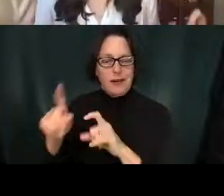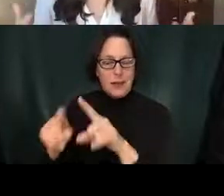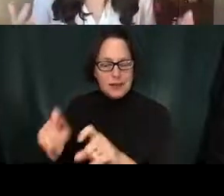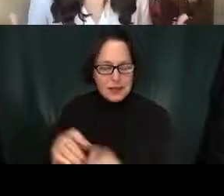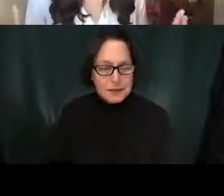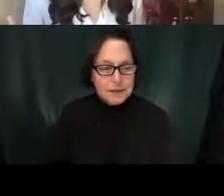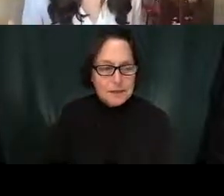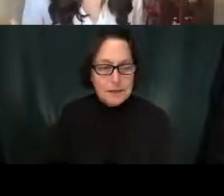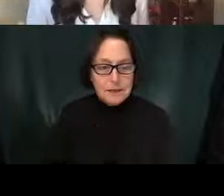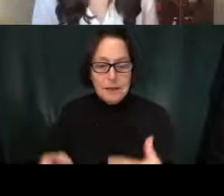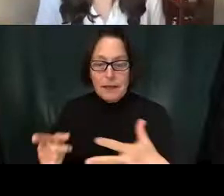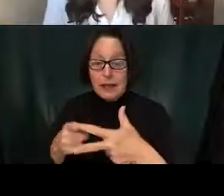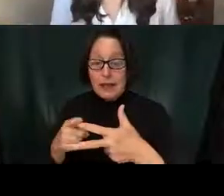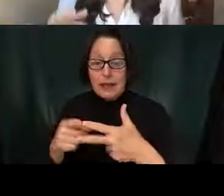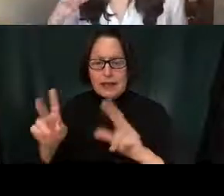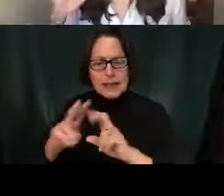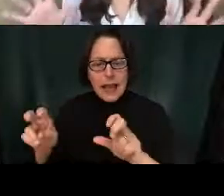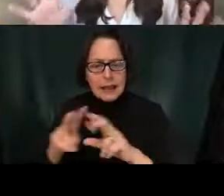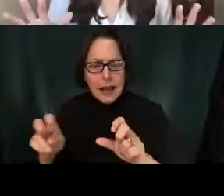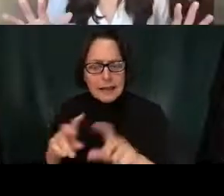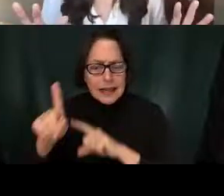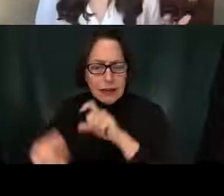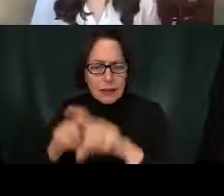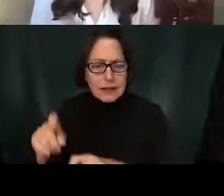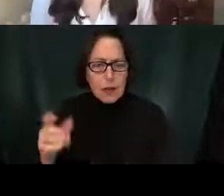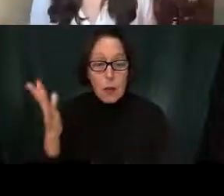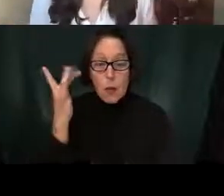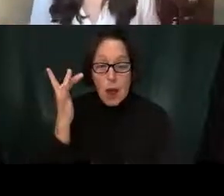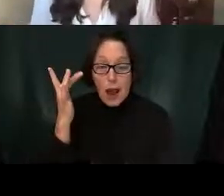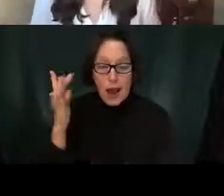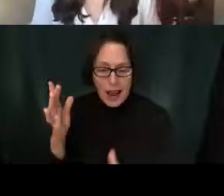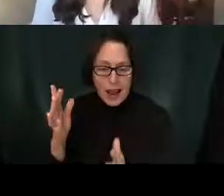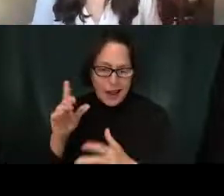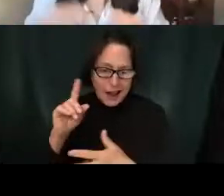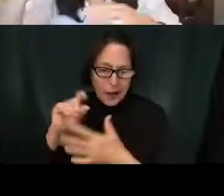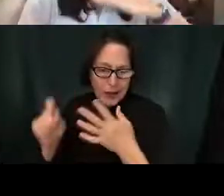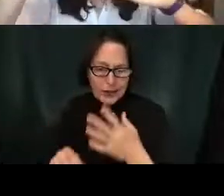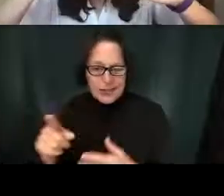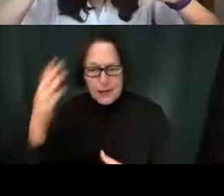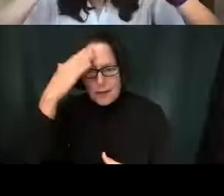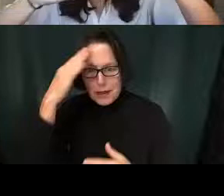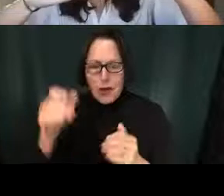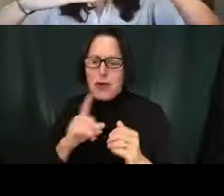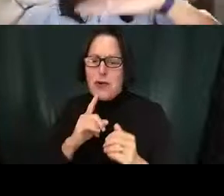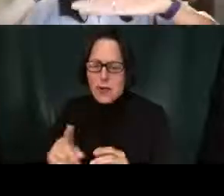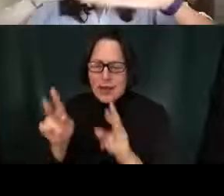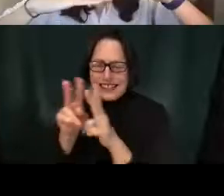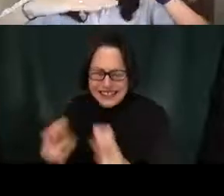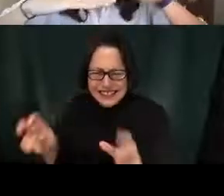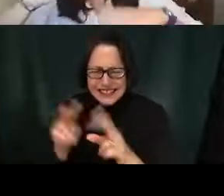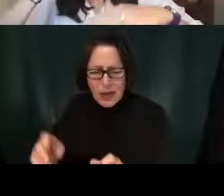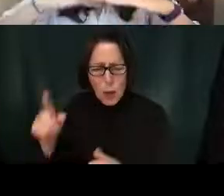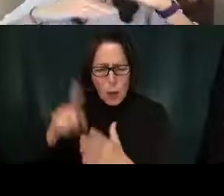is a diagnostic inquiry. These are those 5 why questions many of you might be familiar with, of really digging down into